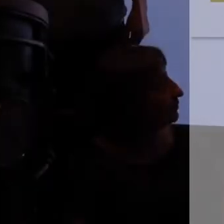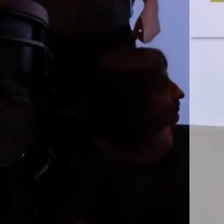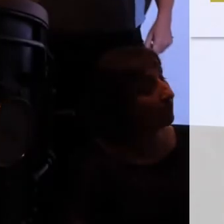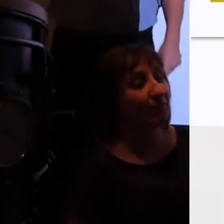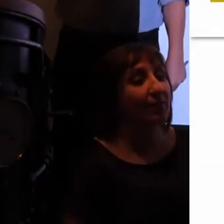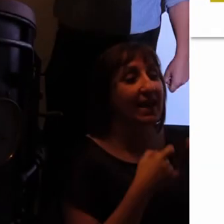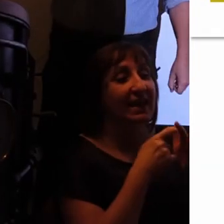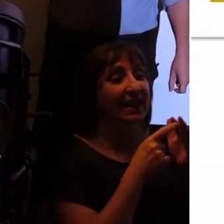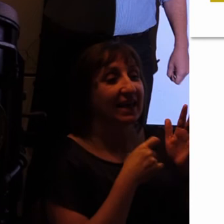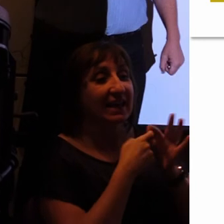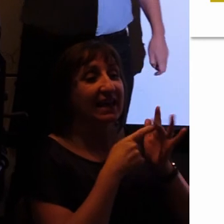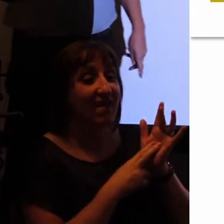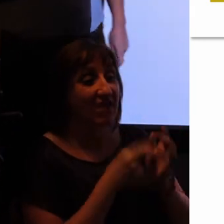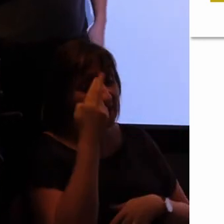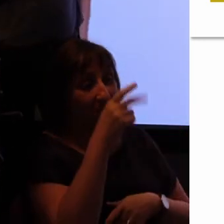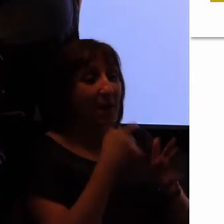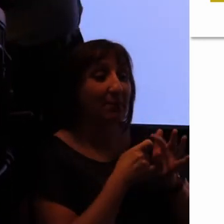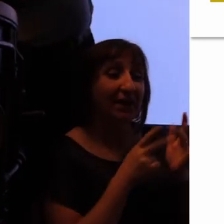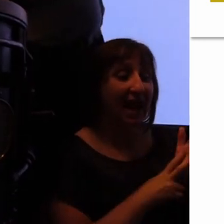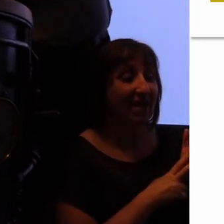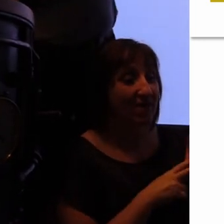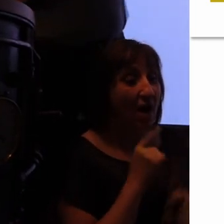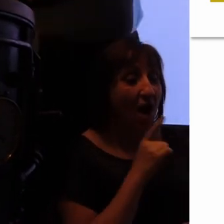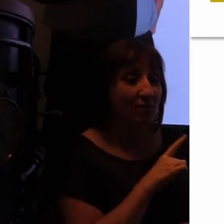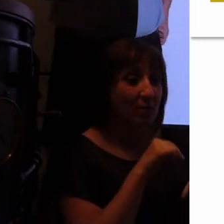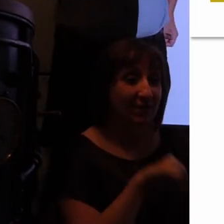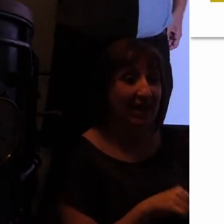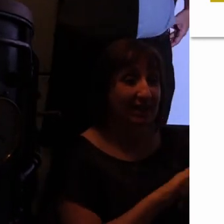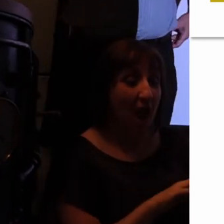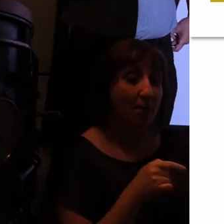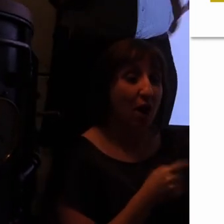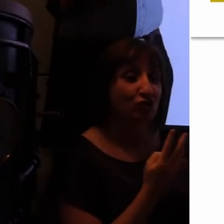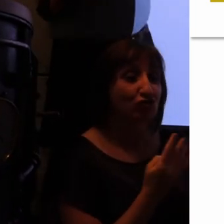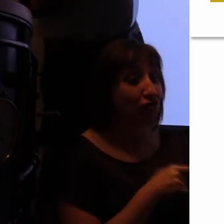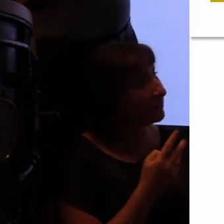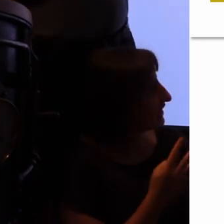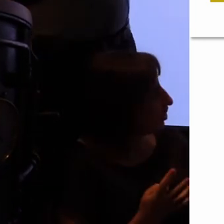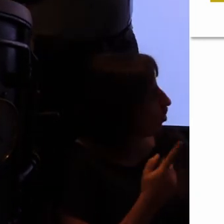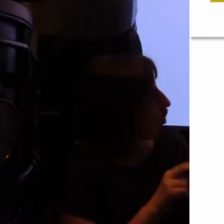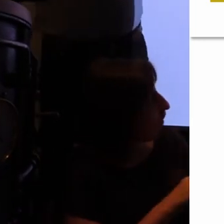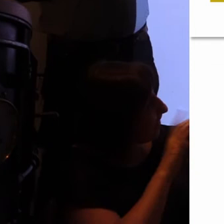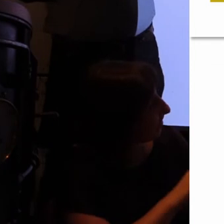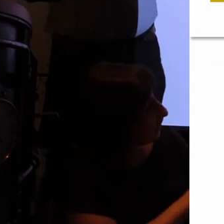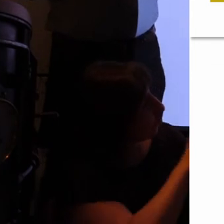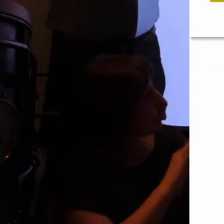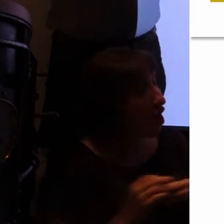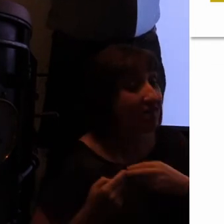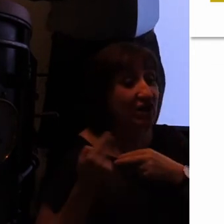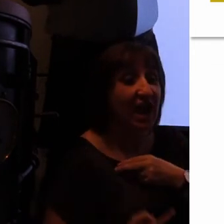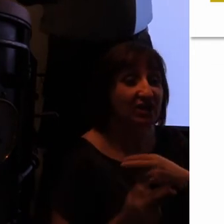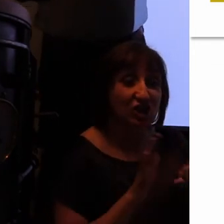Okay, right, I'm Kurt Deeker, for the purposes of this I'm a trustee of the Association for Heritage